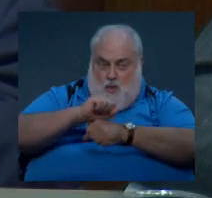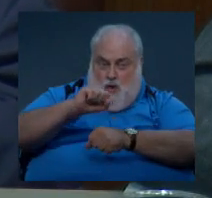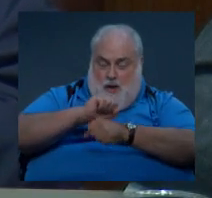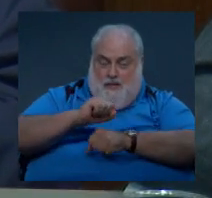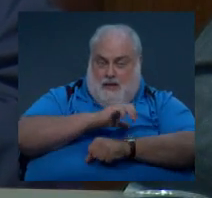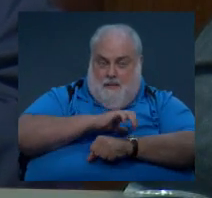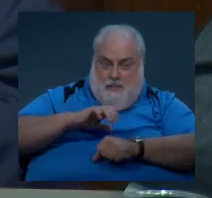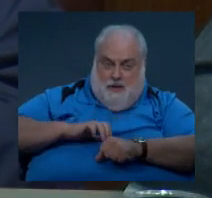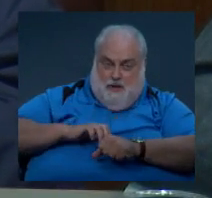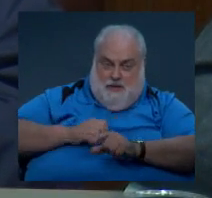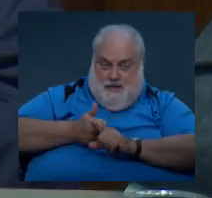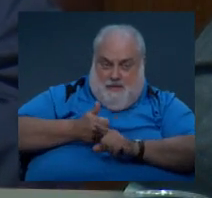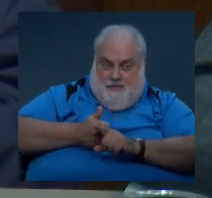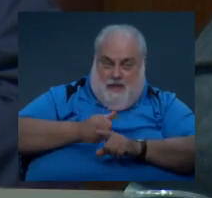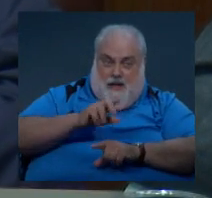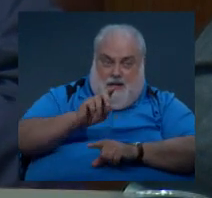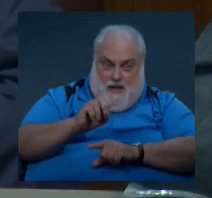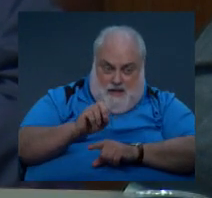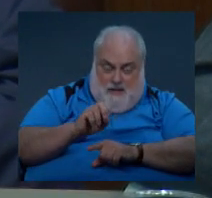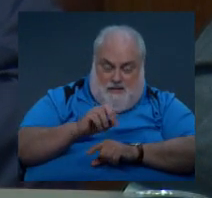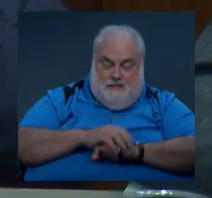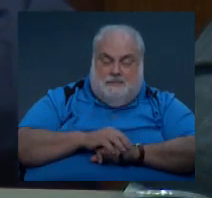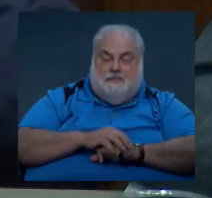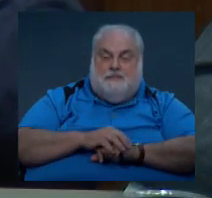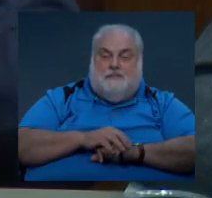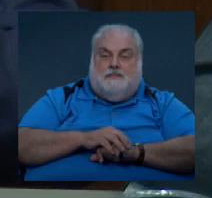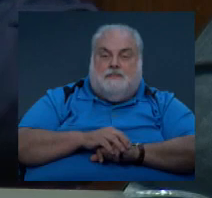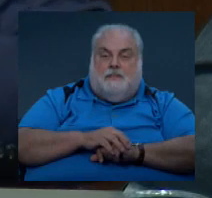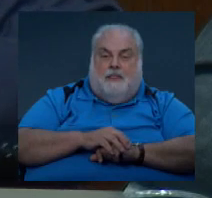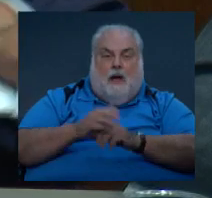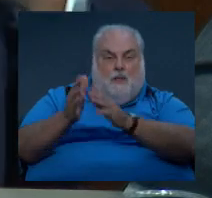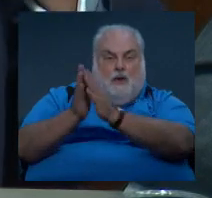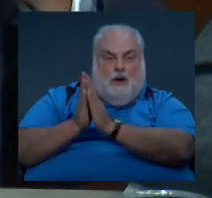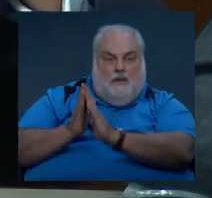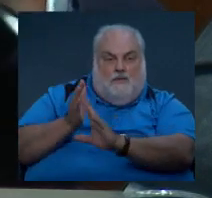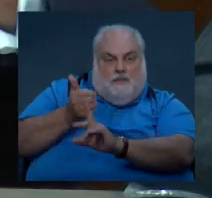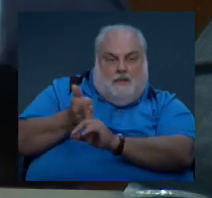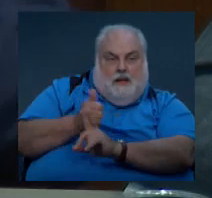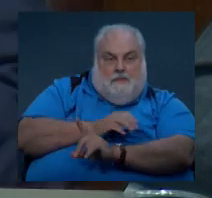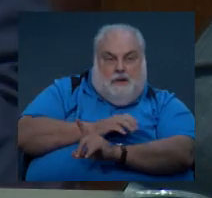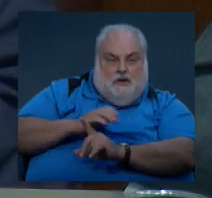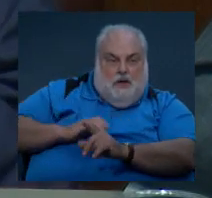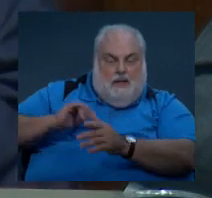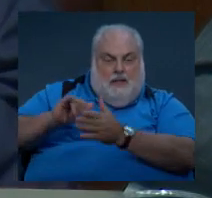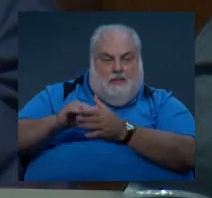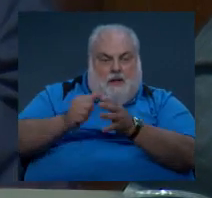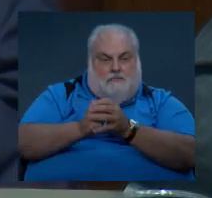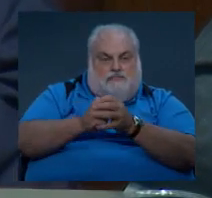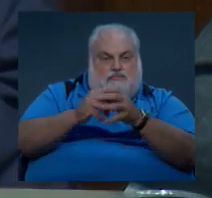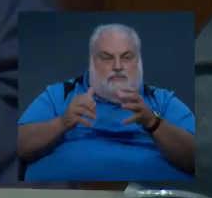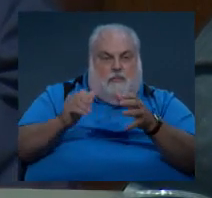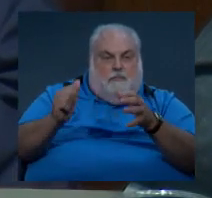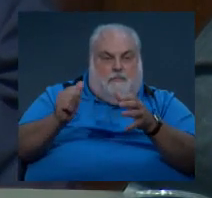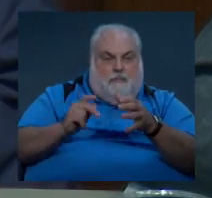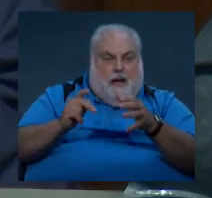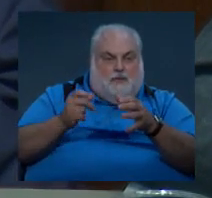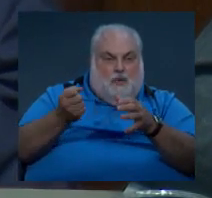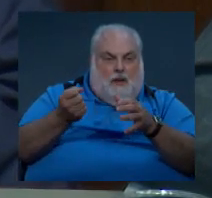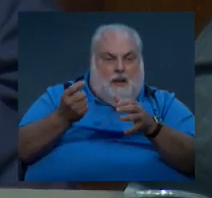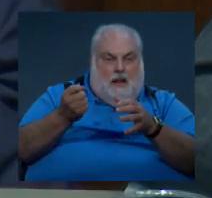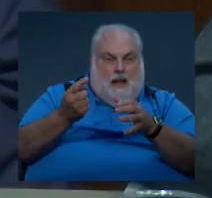the commission does. So, again, this was a request from the commission that they would expand their